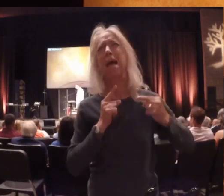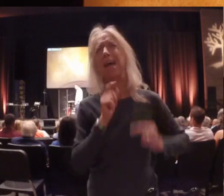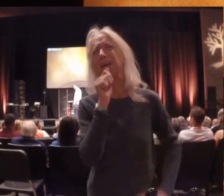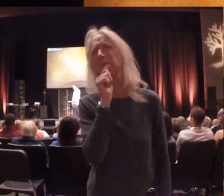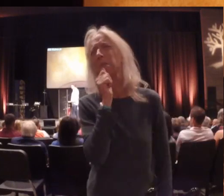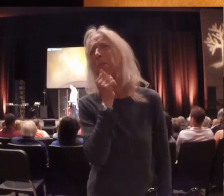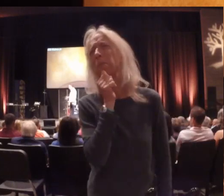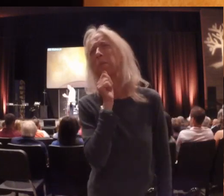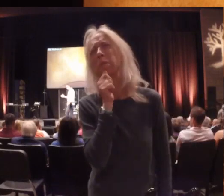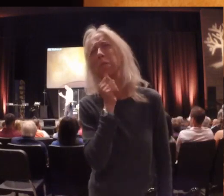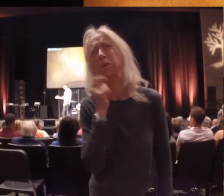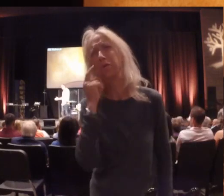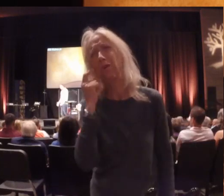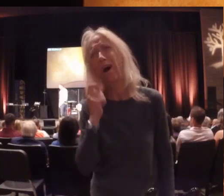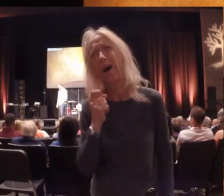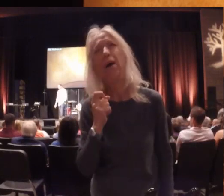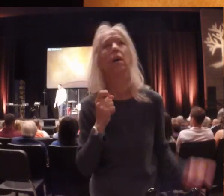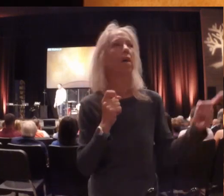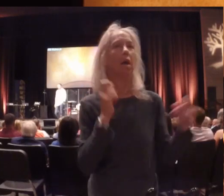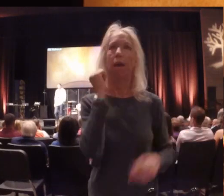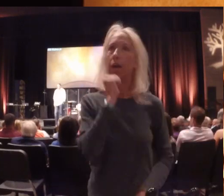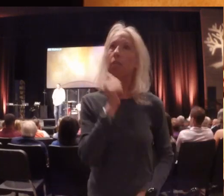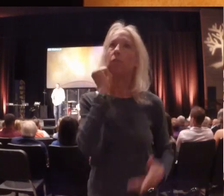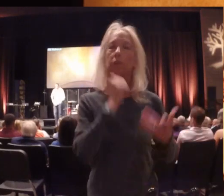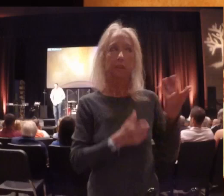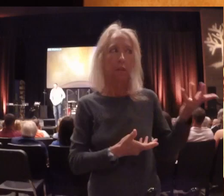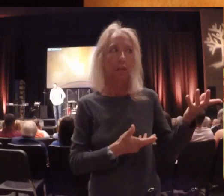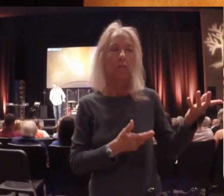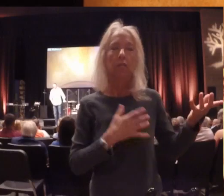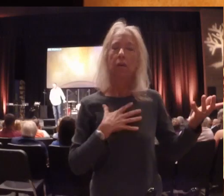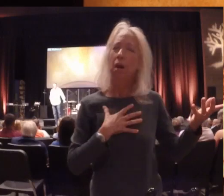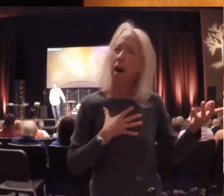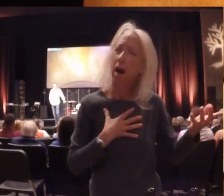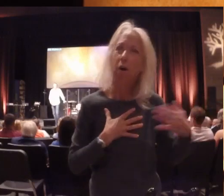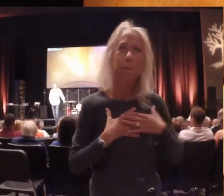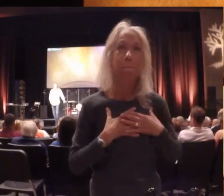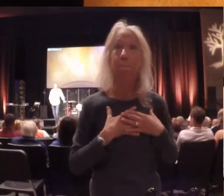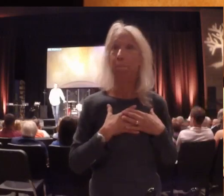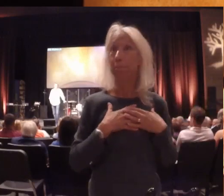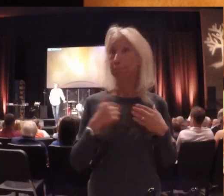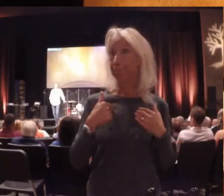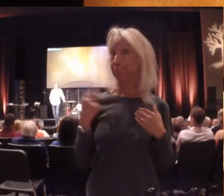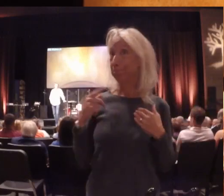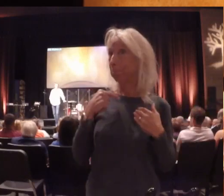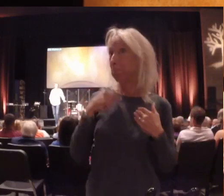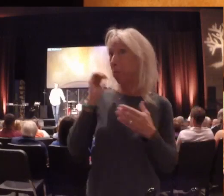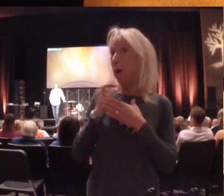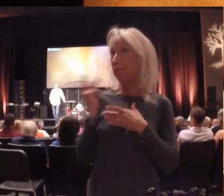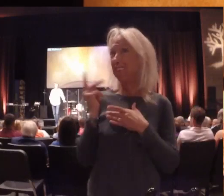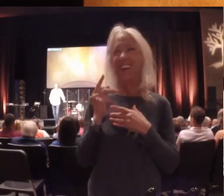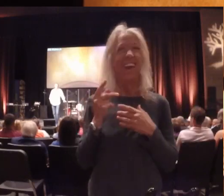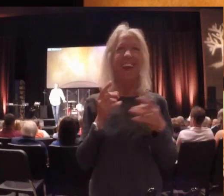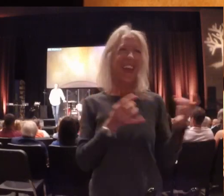she's almost crying. There's a lot of pain. And day after day, this is going on. And man, parents, we hate to see our kids hurt,